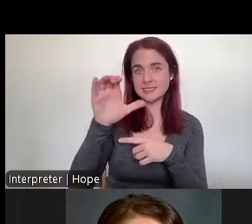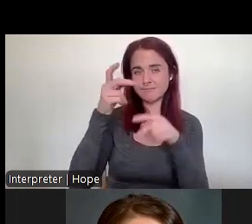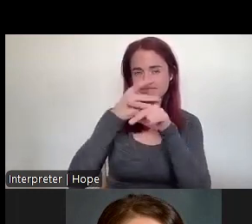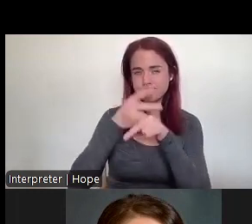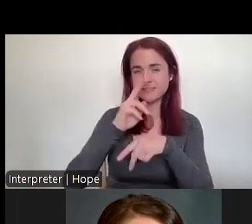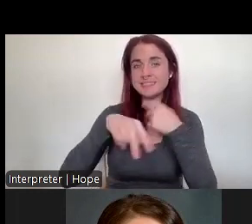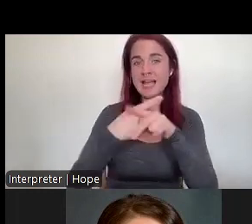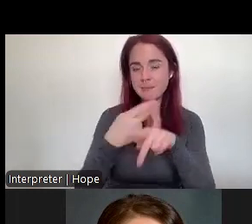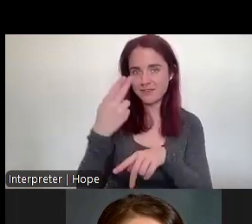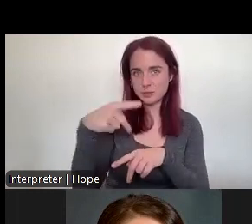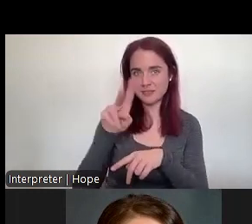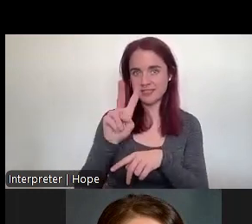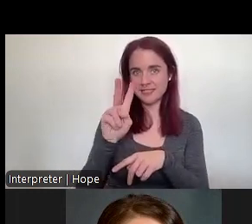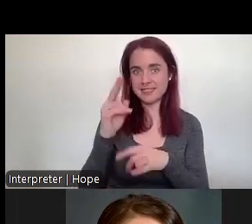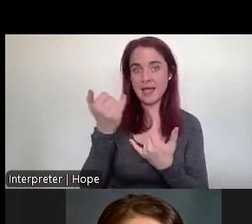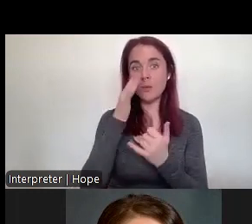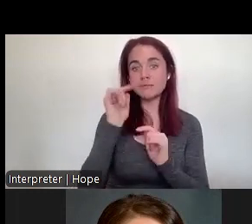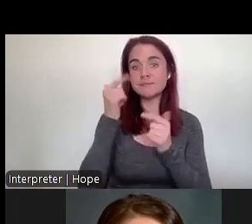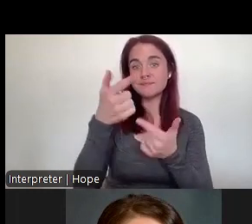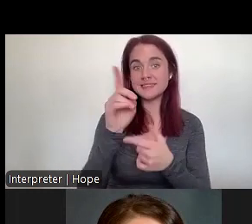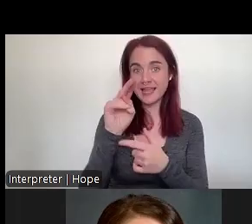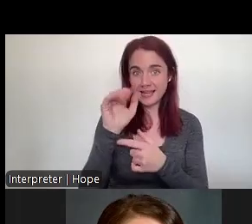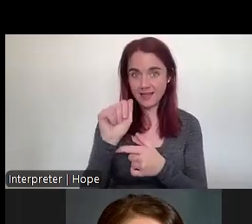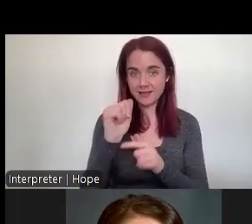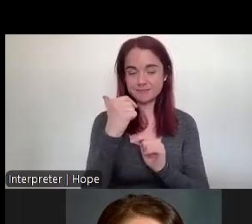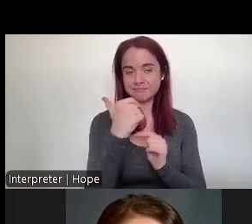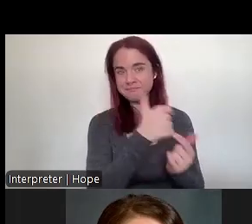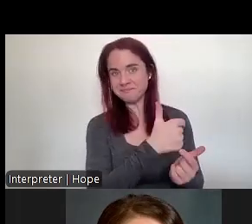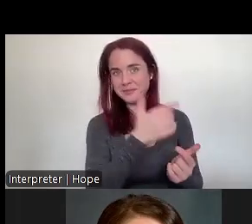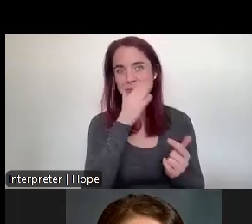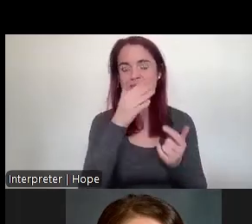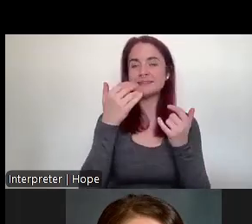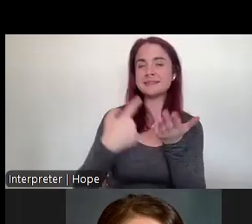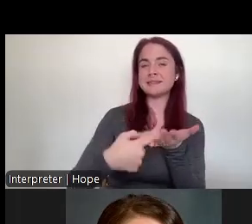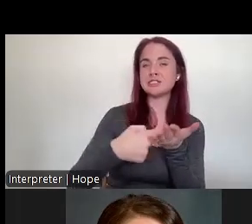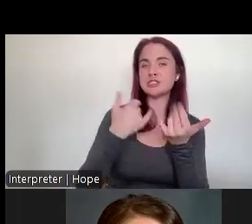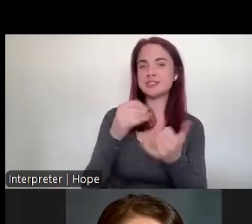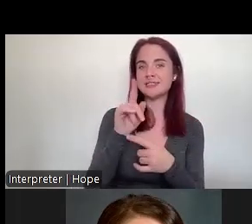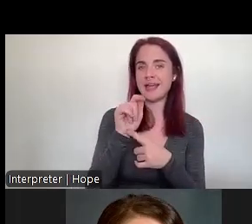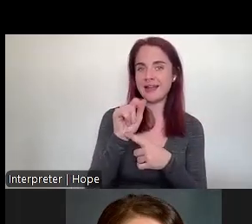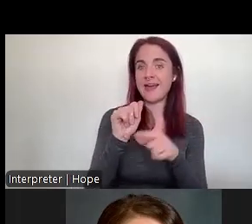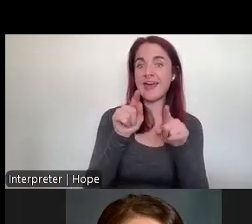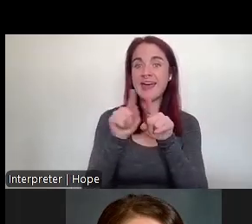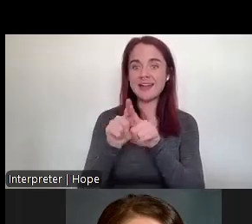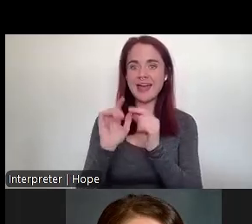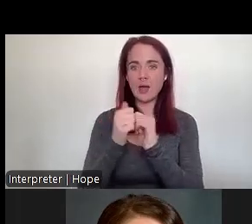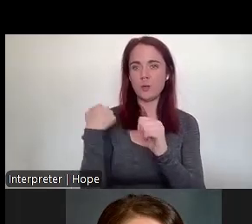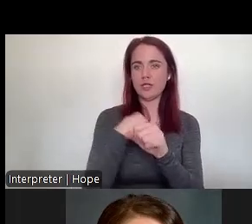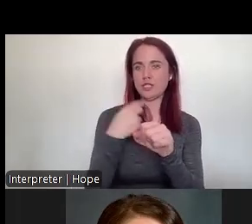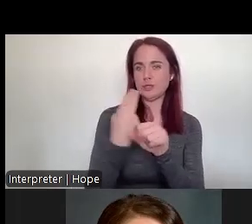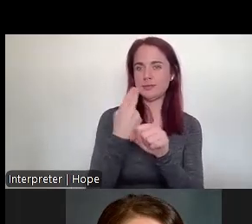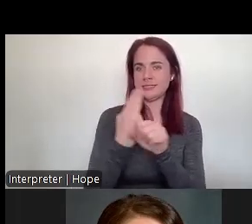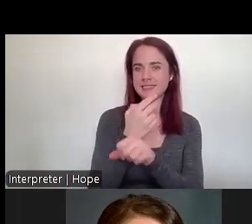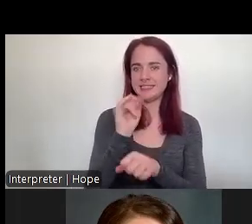now I will hand it over to Dana, who will discuss our current data and how we are currently using it.